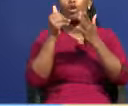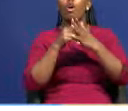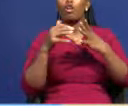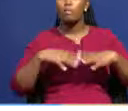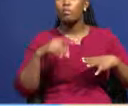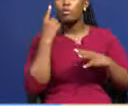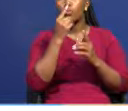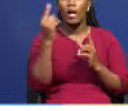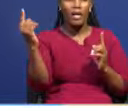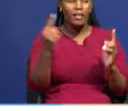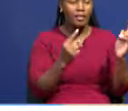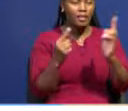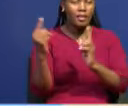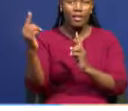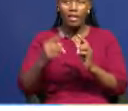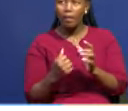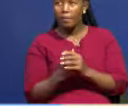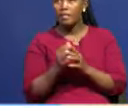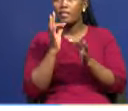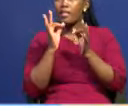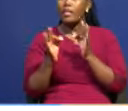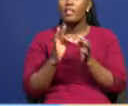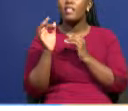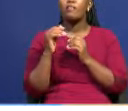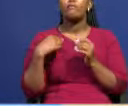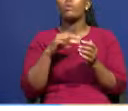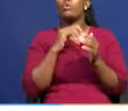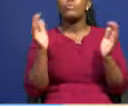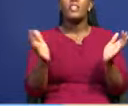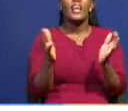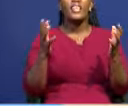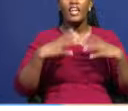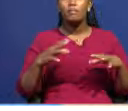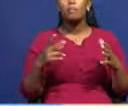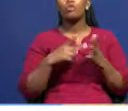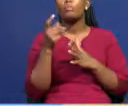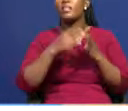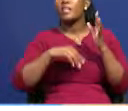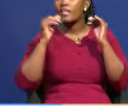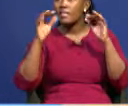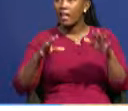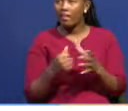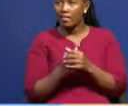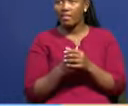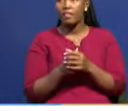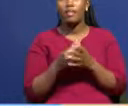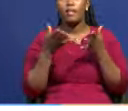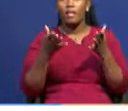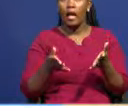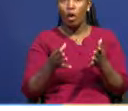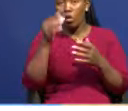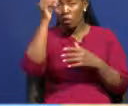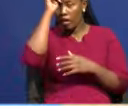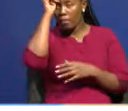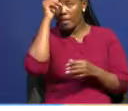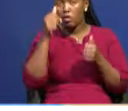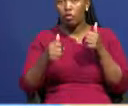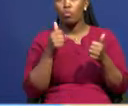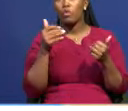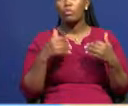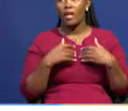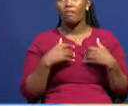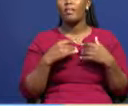committee. If we are not willing as Kenyans to pay these taxes, given that the current government and the various administrations that we are under in, they are trying